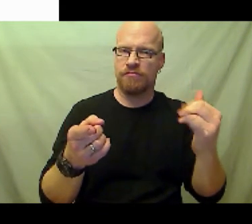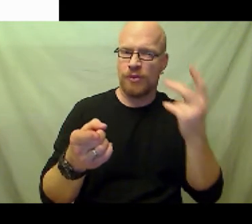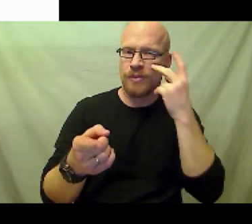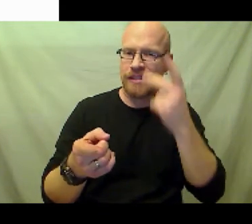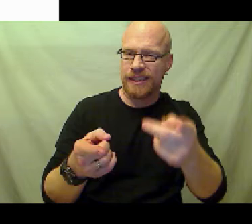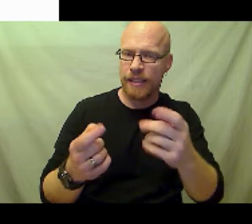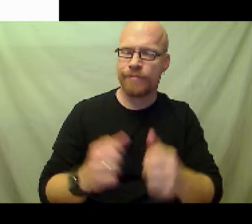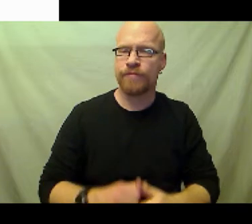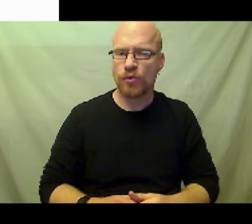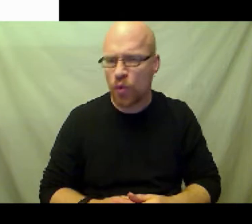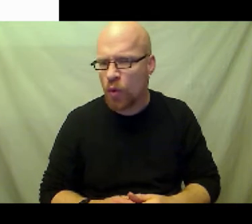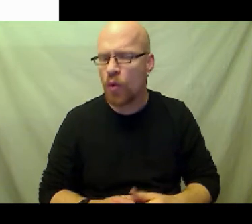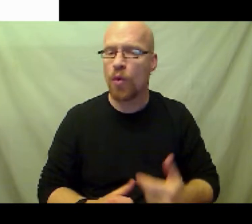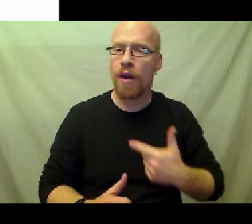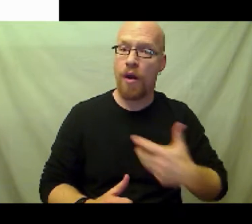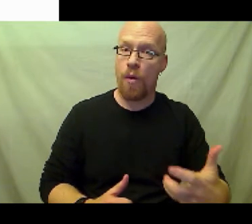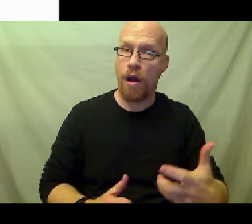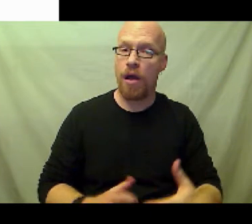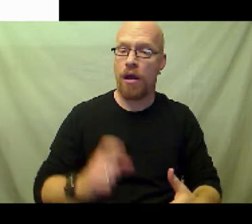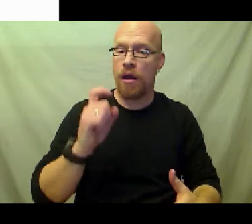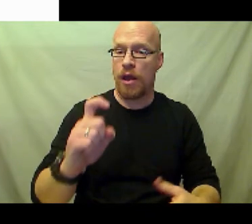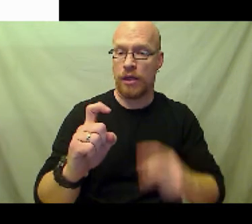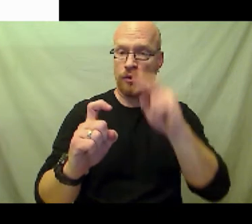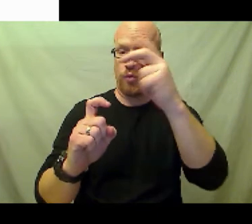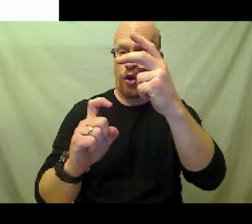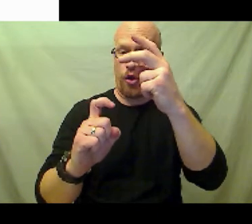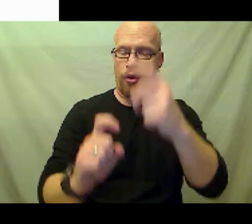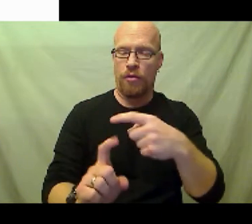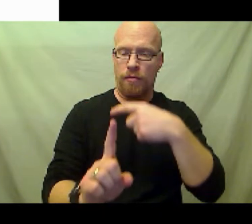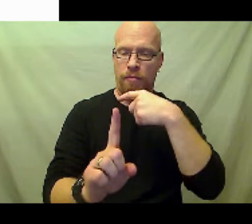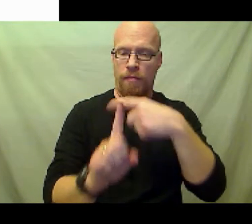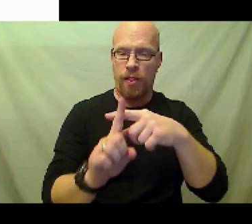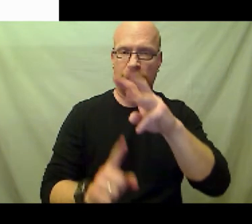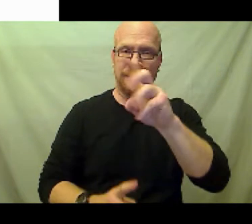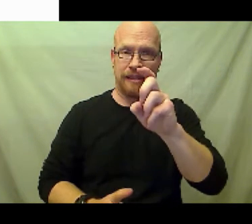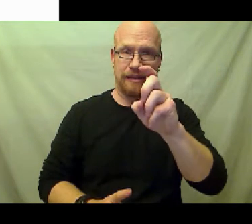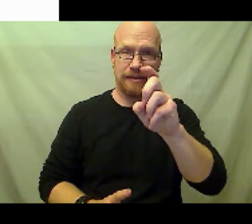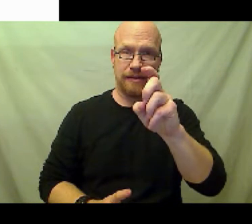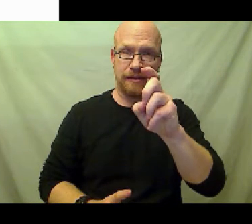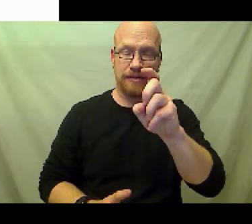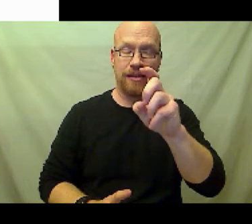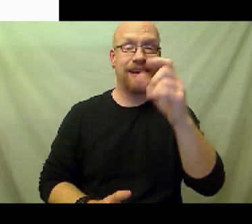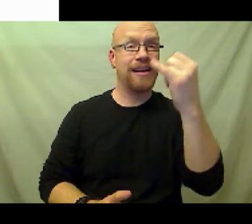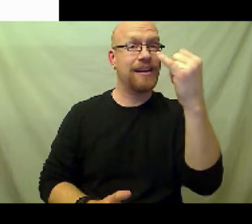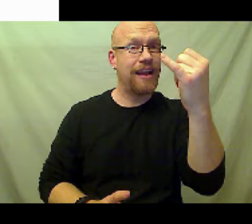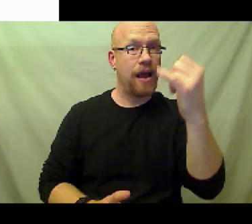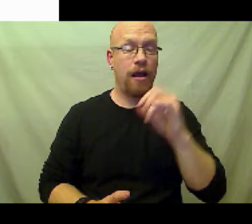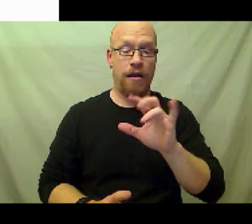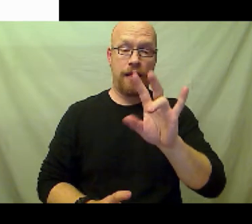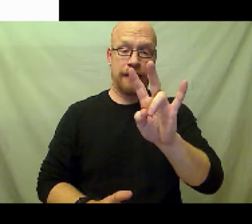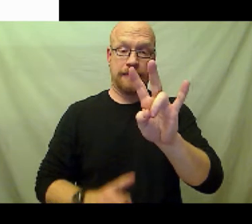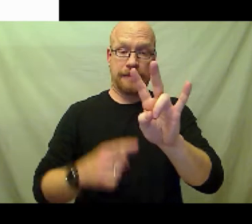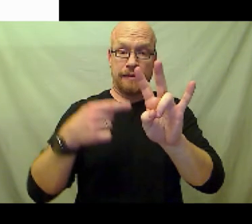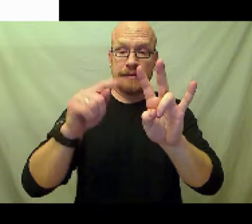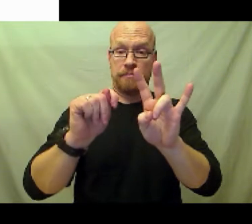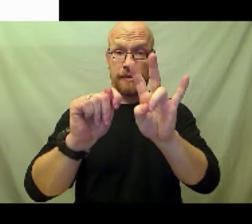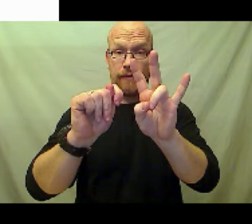If we could factor it, we wouldn't have a square root in the answer, but now we can't factor it. So it's going to be a square root answer.